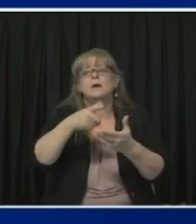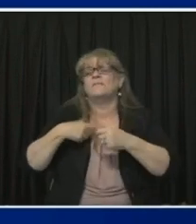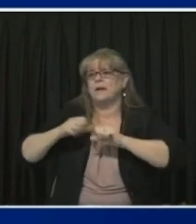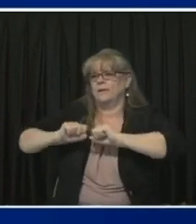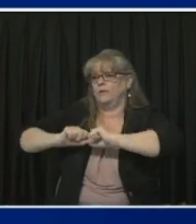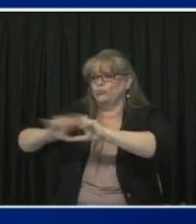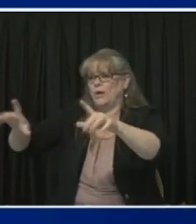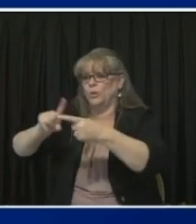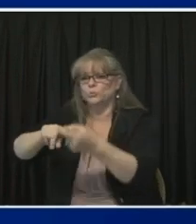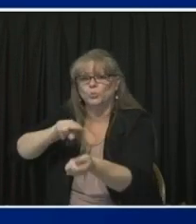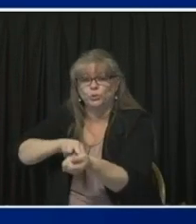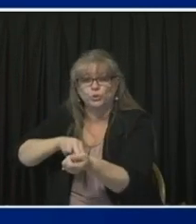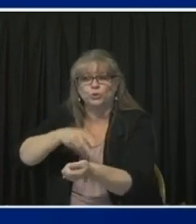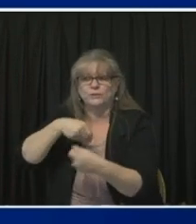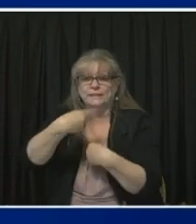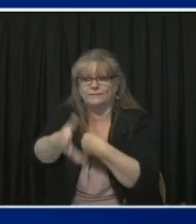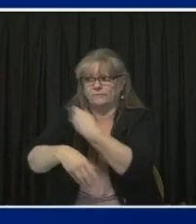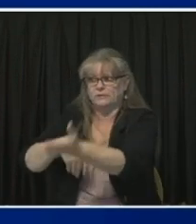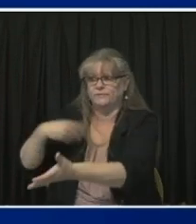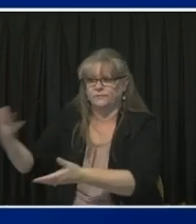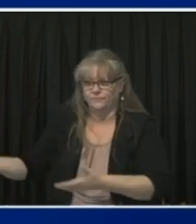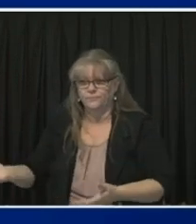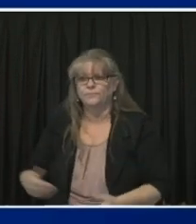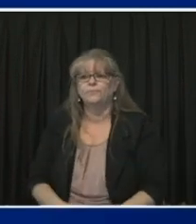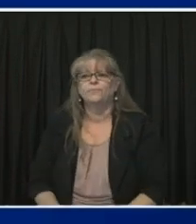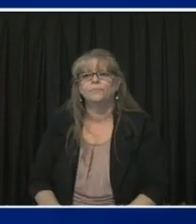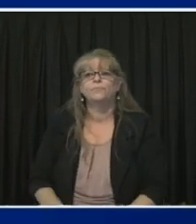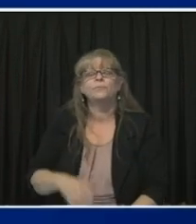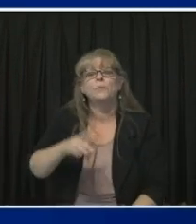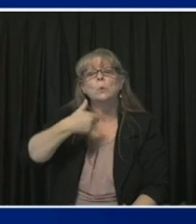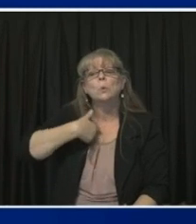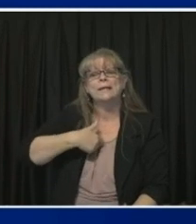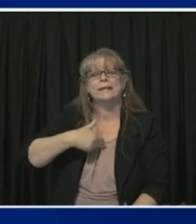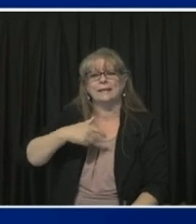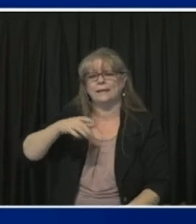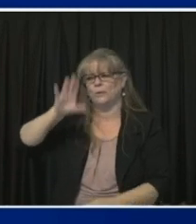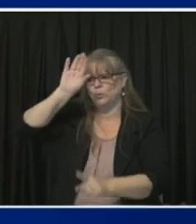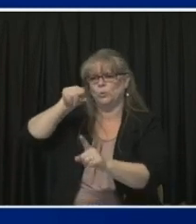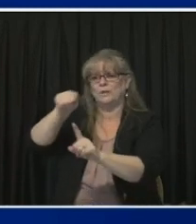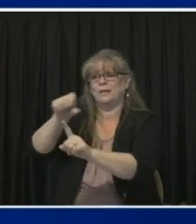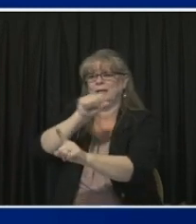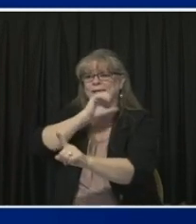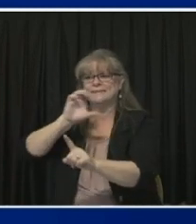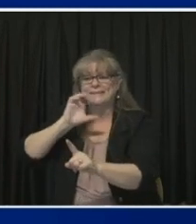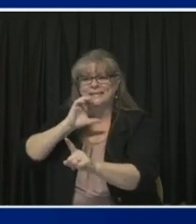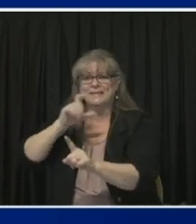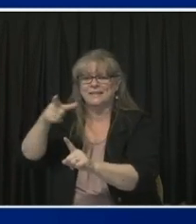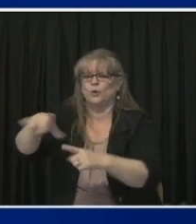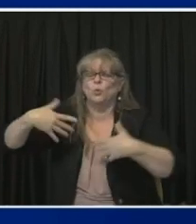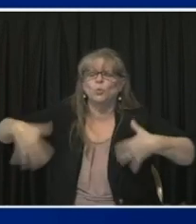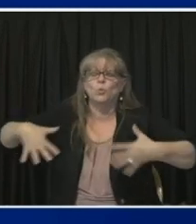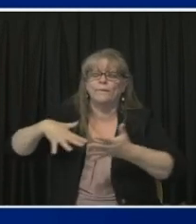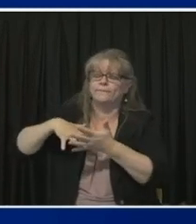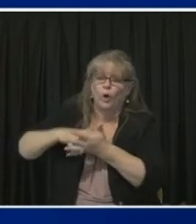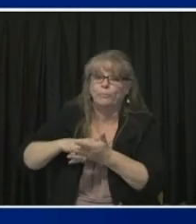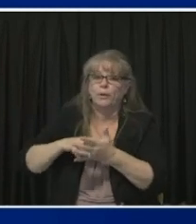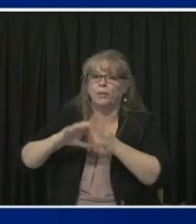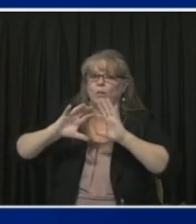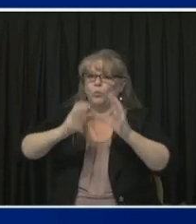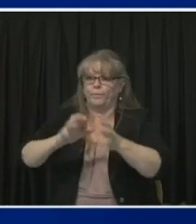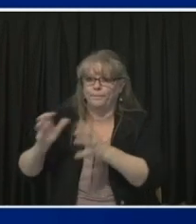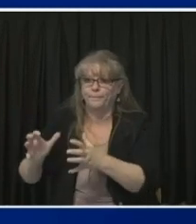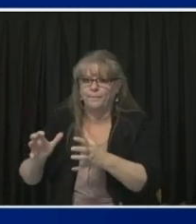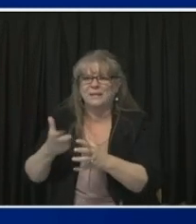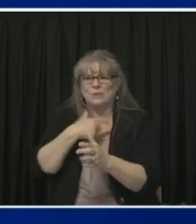facilities are particularly vulnerable, so we're taking extra steps to get additional masks and protection equipment out to our nursing homes. This is